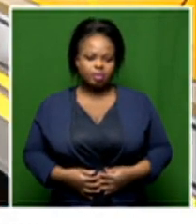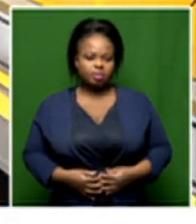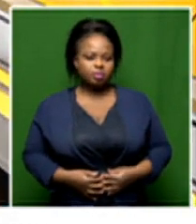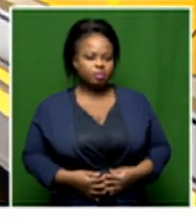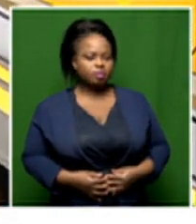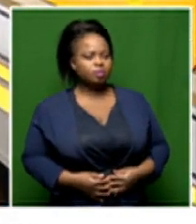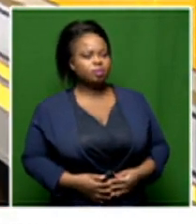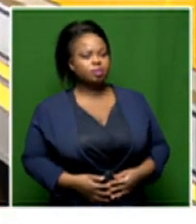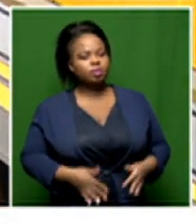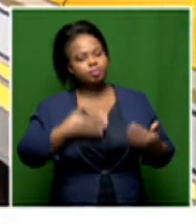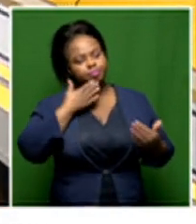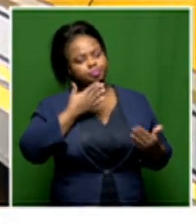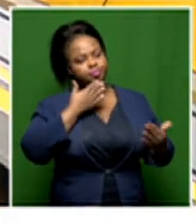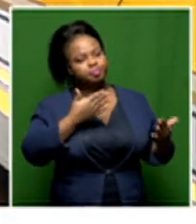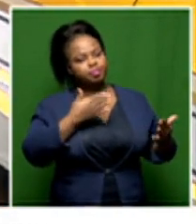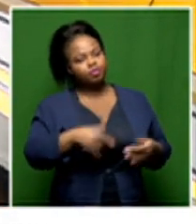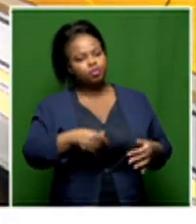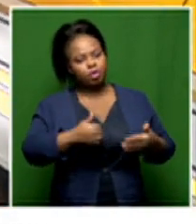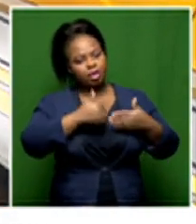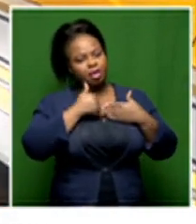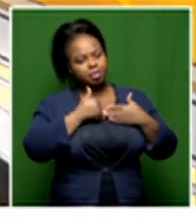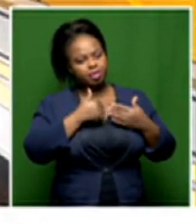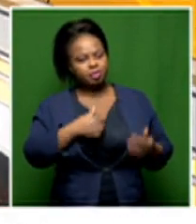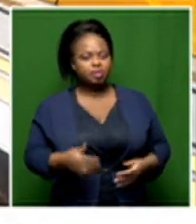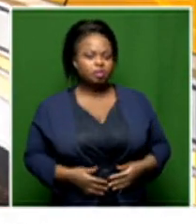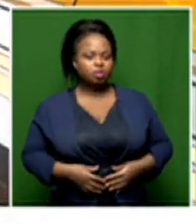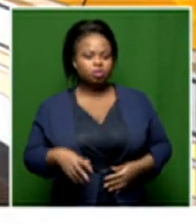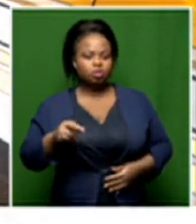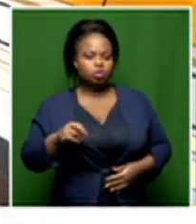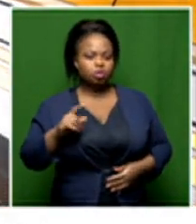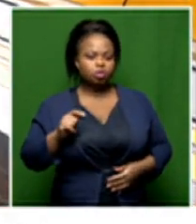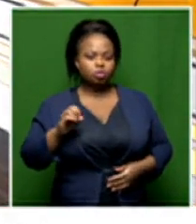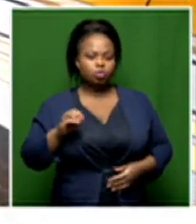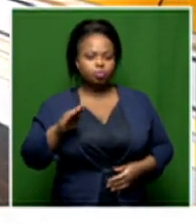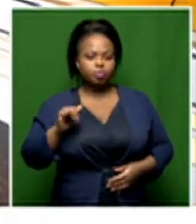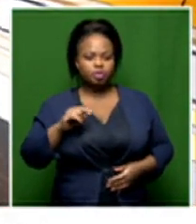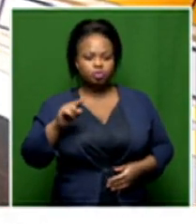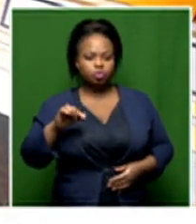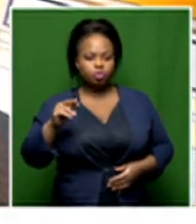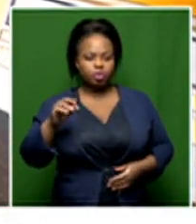there, but thank you so much for helping us navigate that, Ntombizone